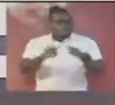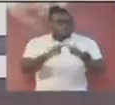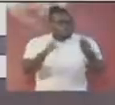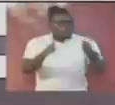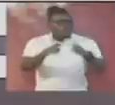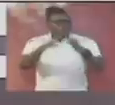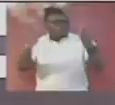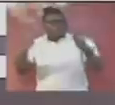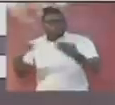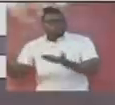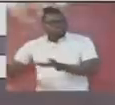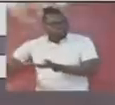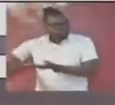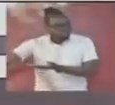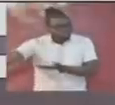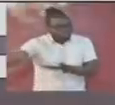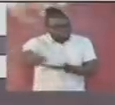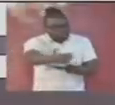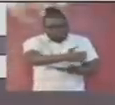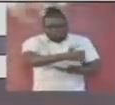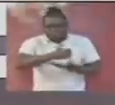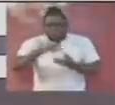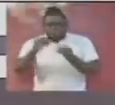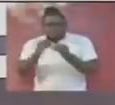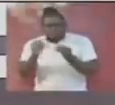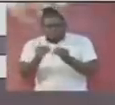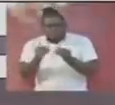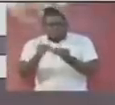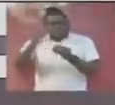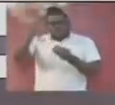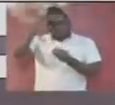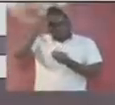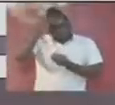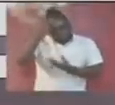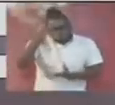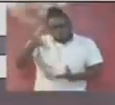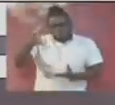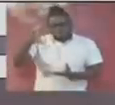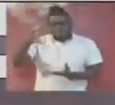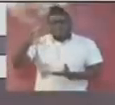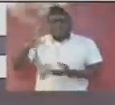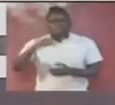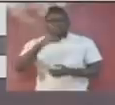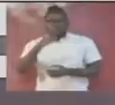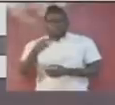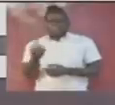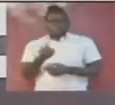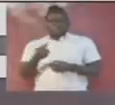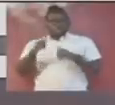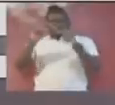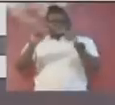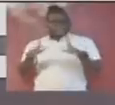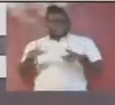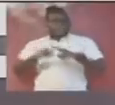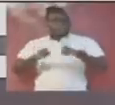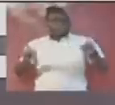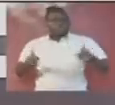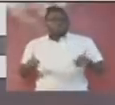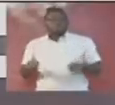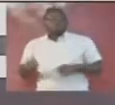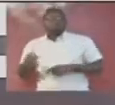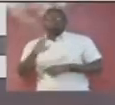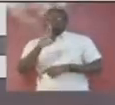from not only trials, but persons who have been vaccinated. And I think this will encourage others to